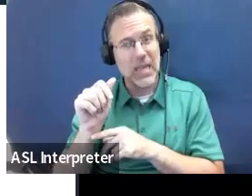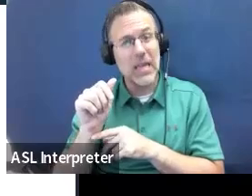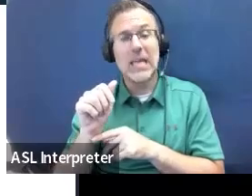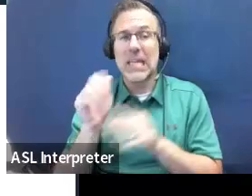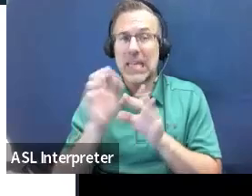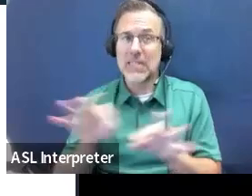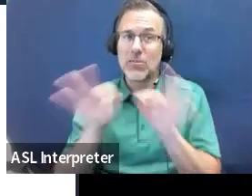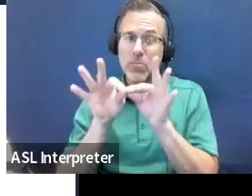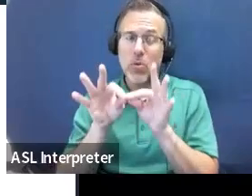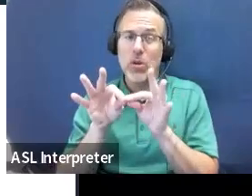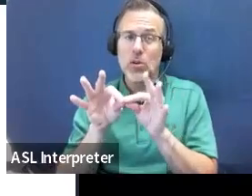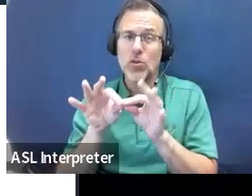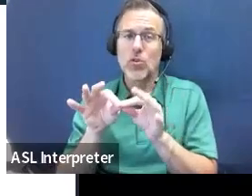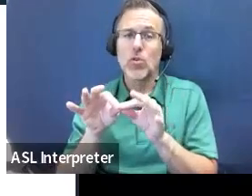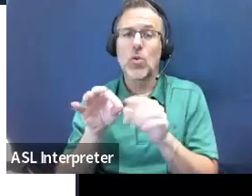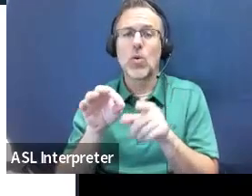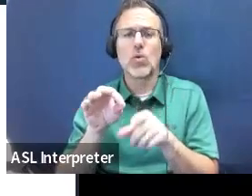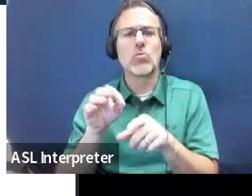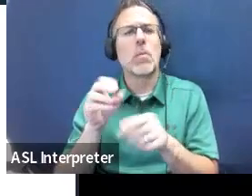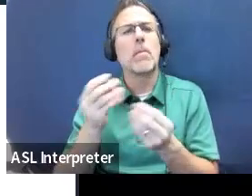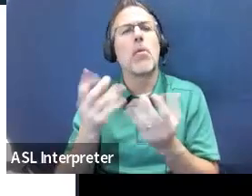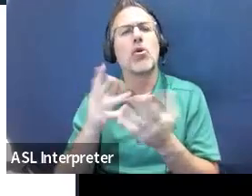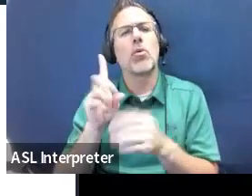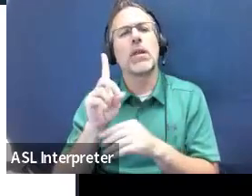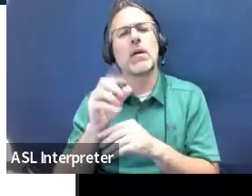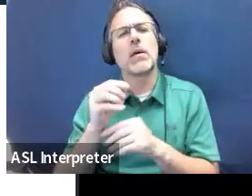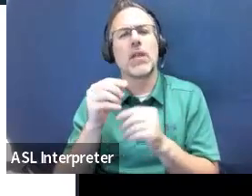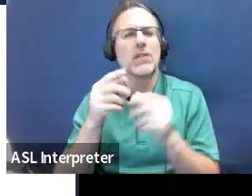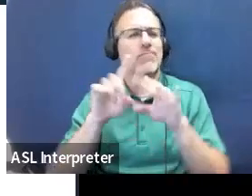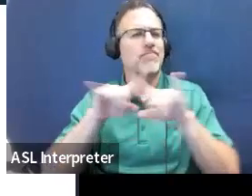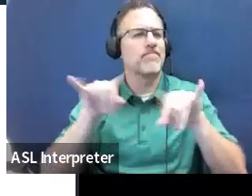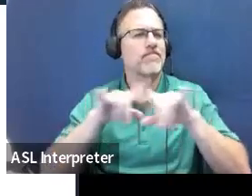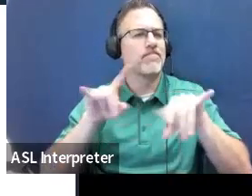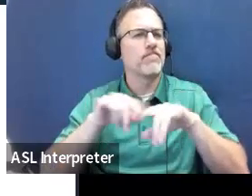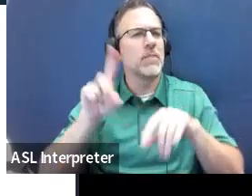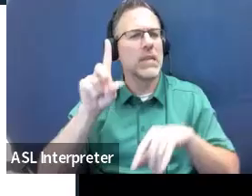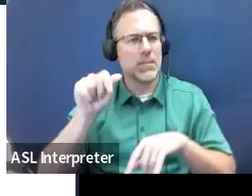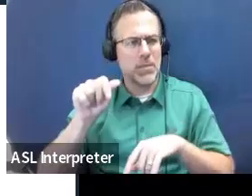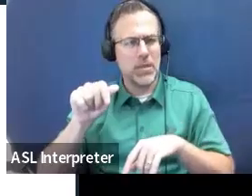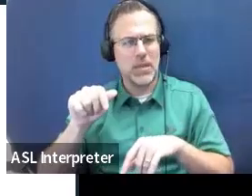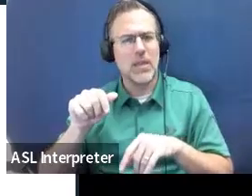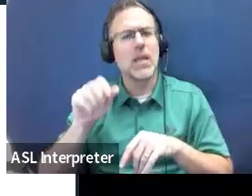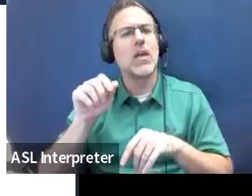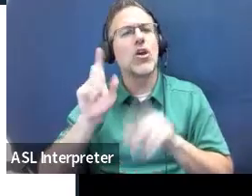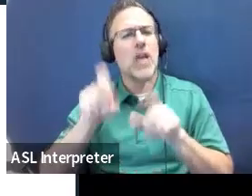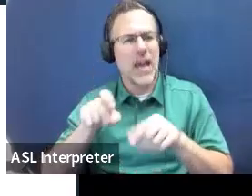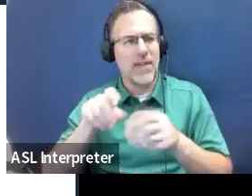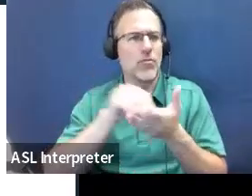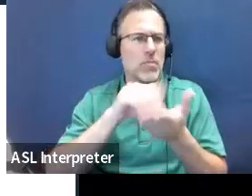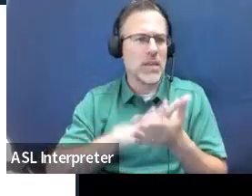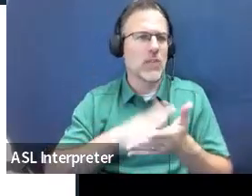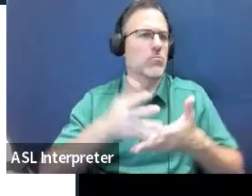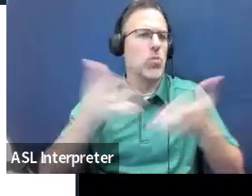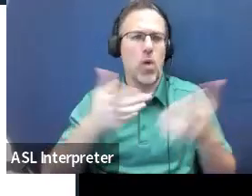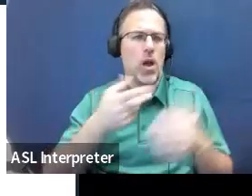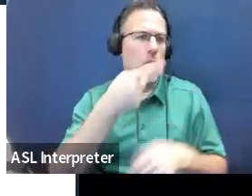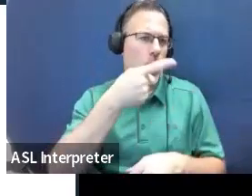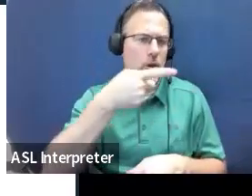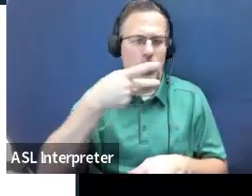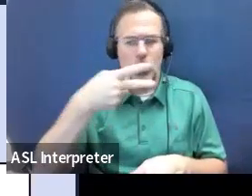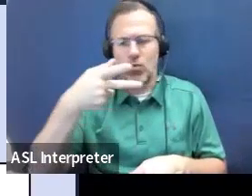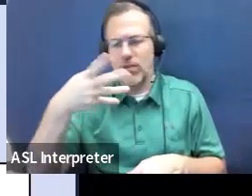those disabilities that make up that multiple. So just keep that in mind when you get to section 2.